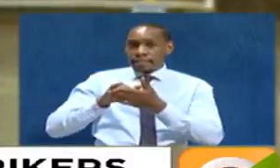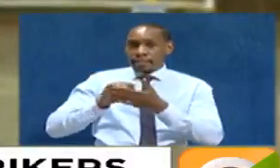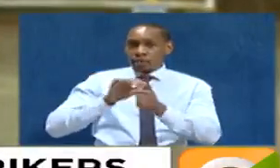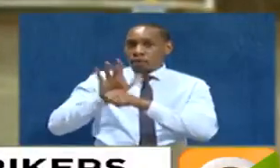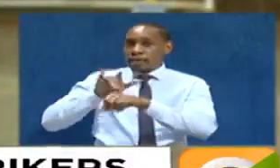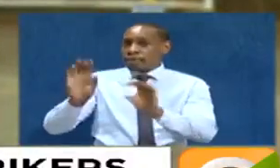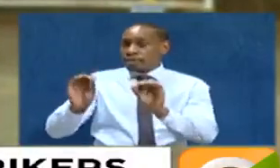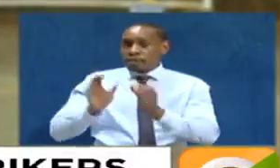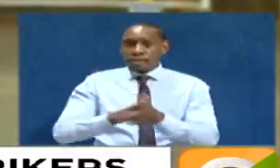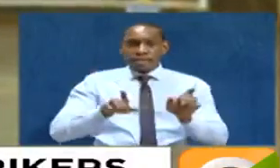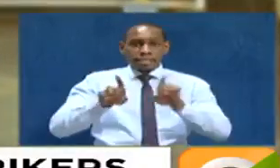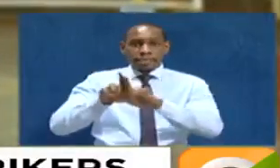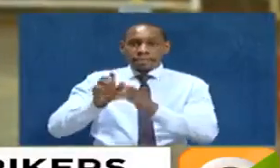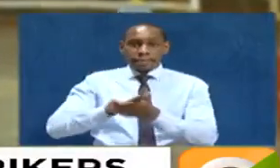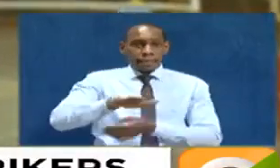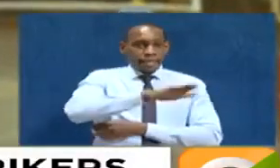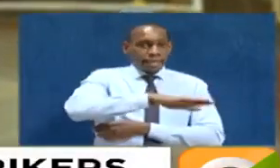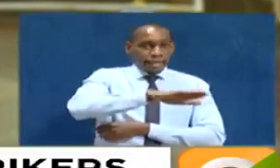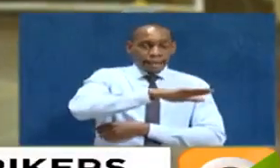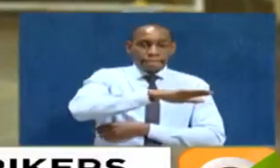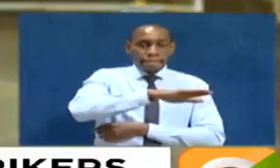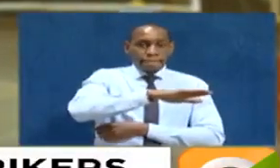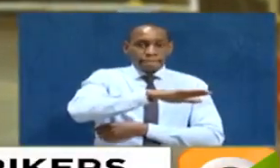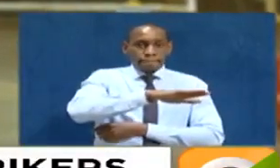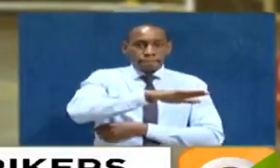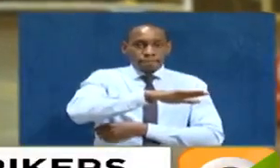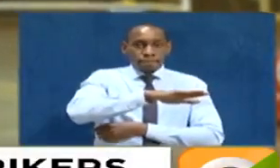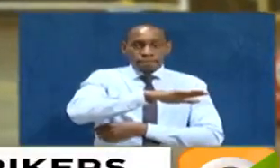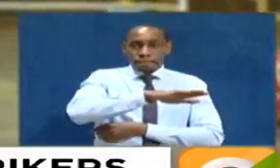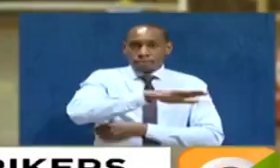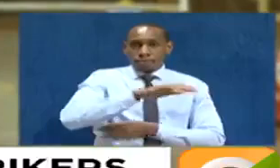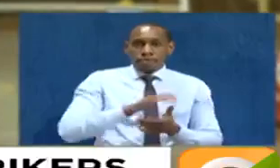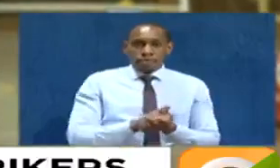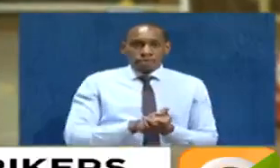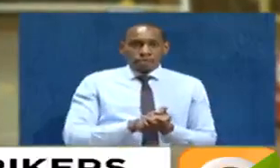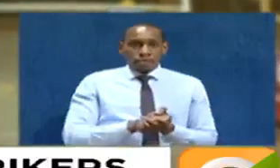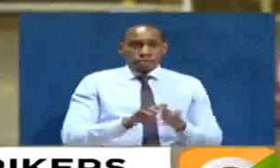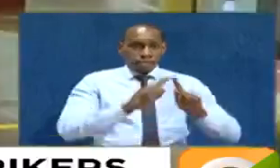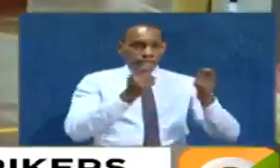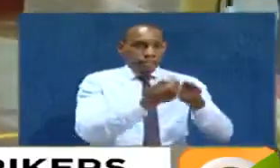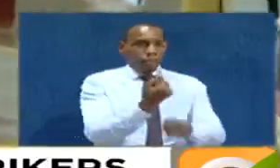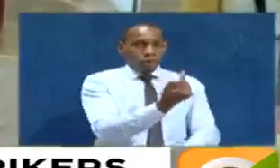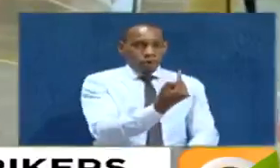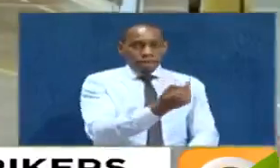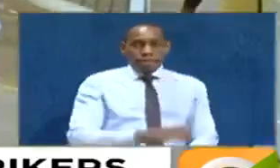free. Also, the arena is gonna be at the entire disposition for the team